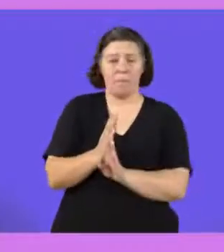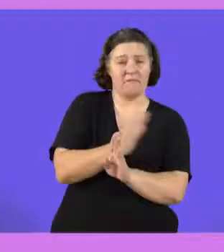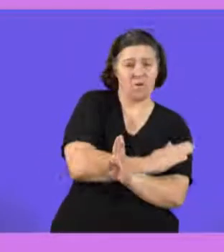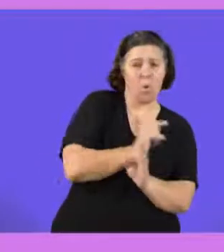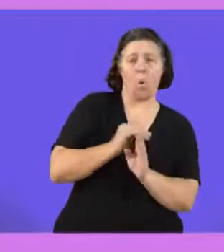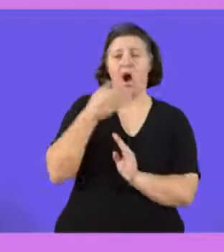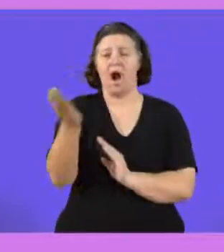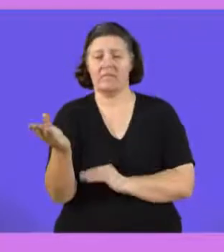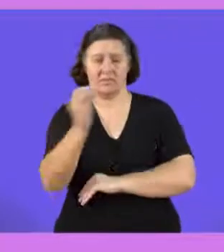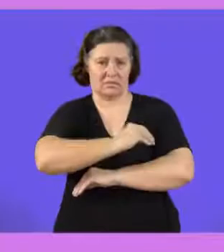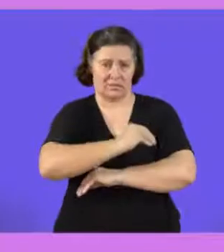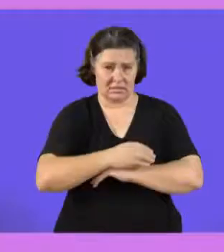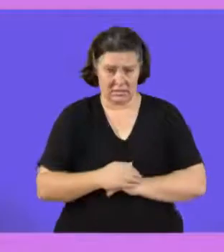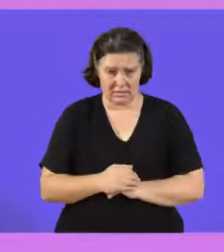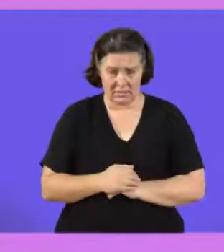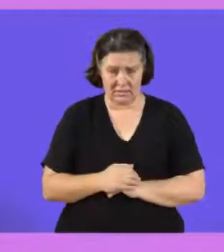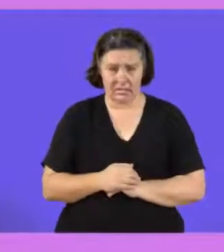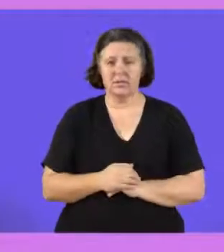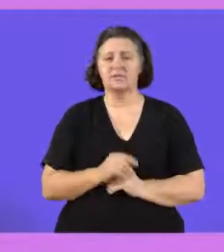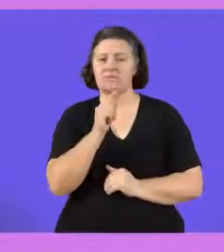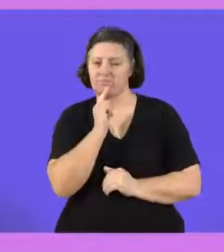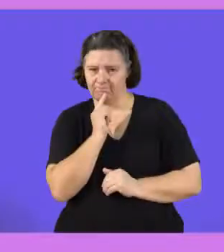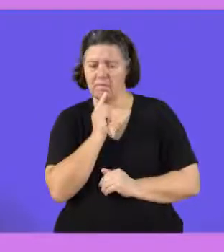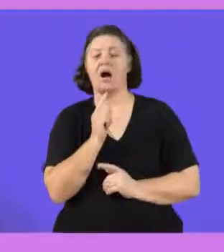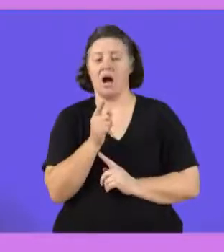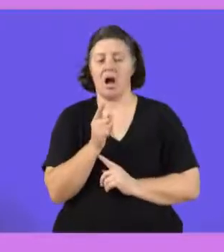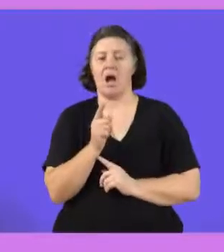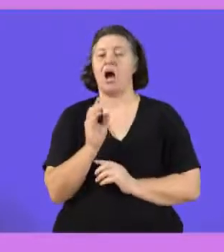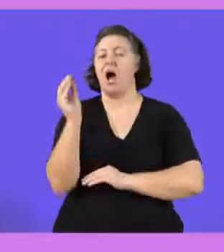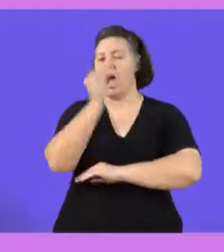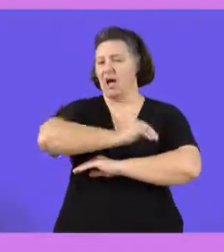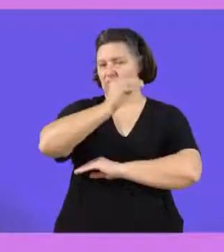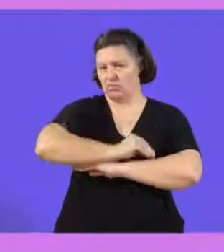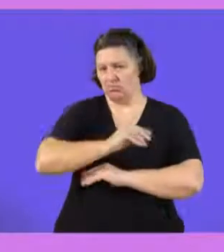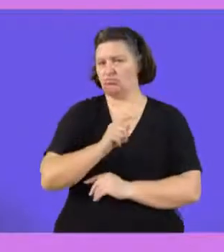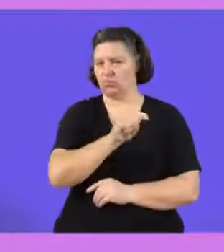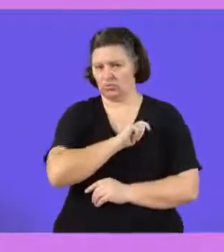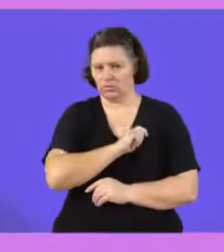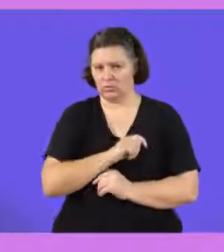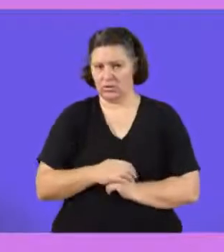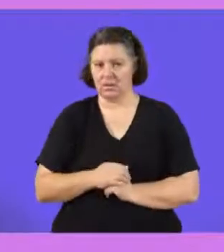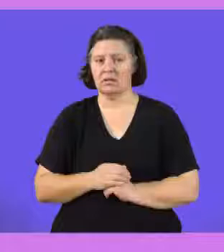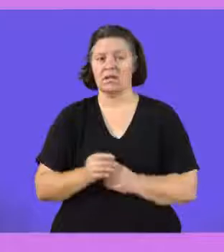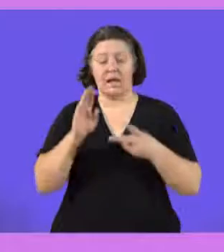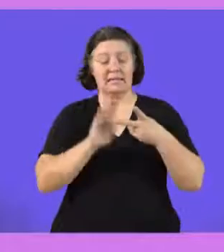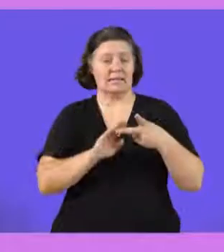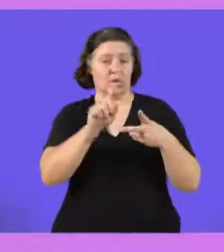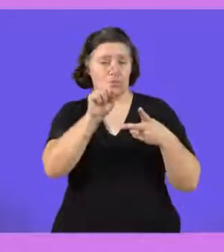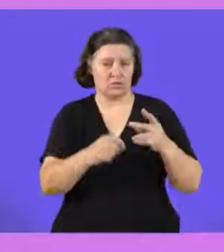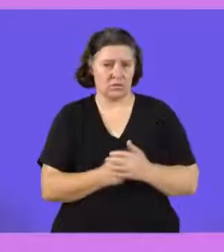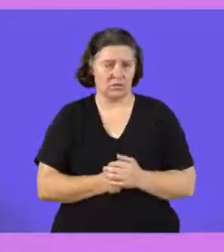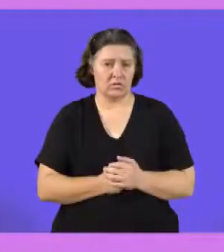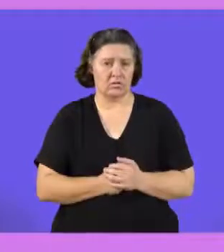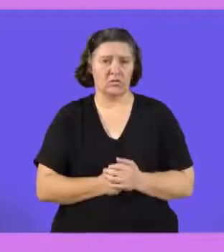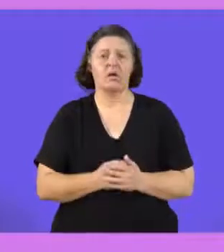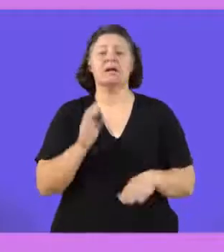time before or afternoon? If I look 14:13, that is definitely in the afternoon. All right, and then I look at the second